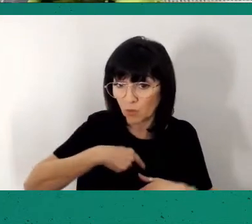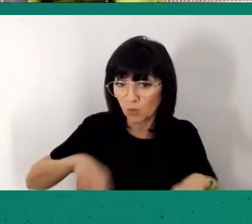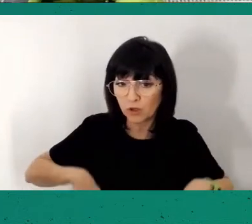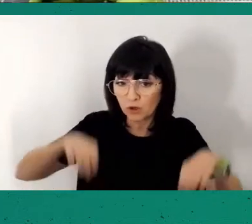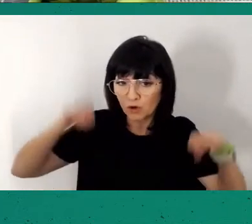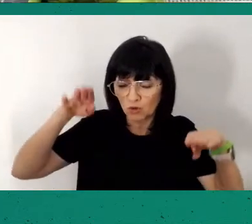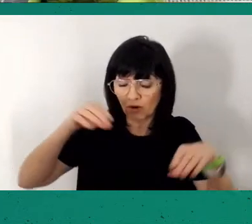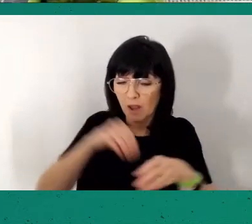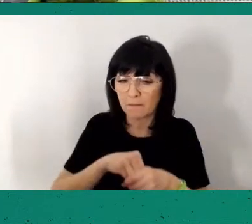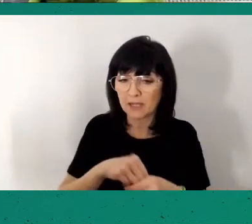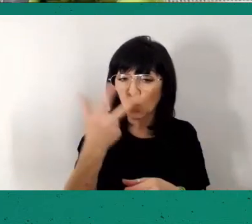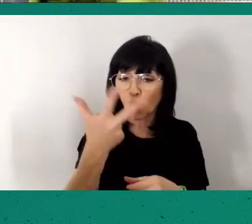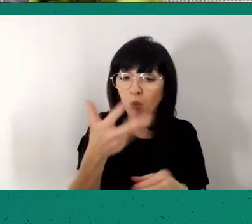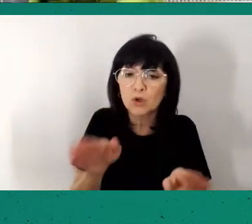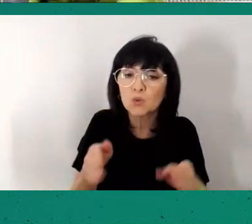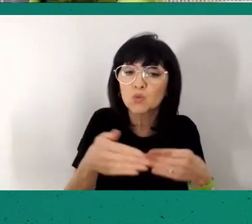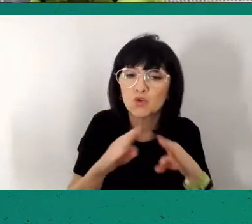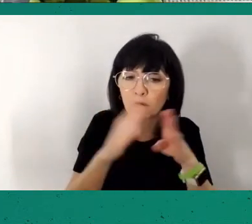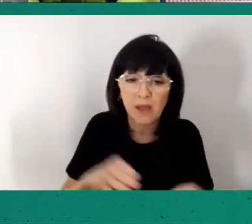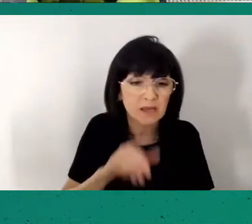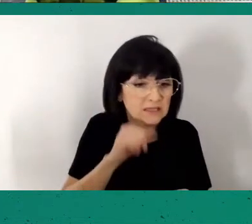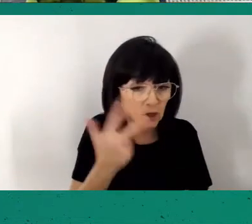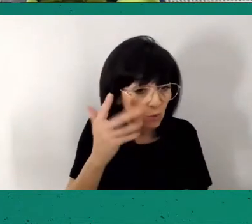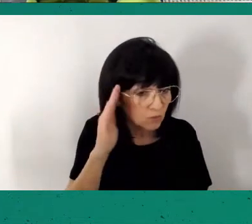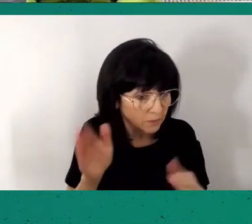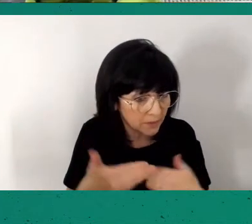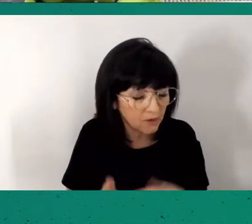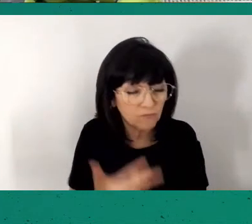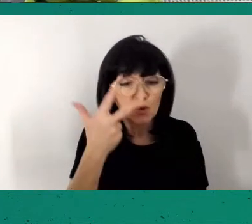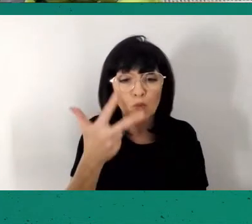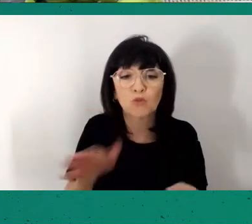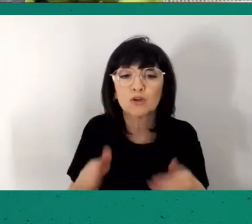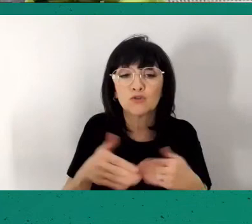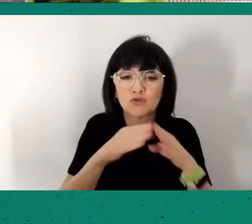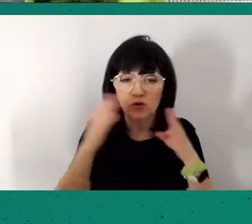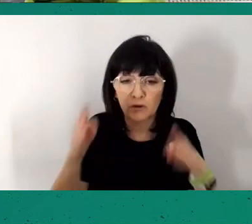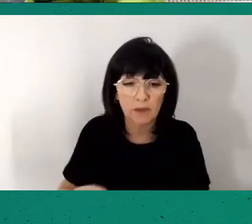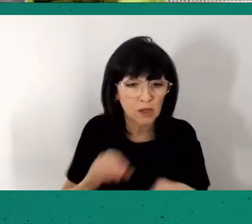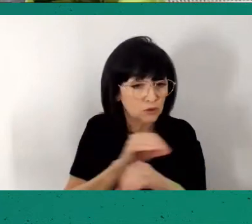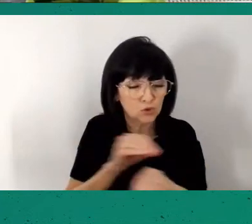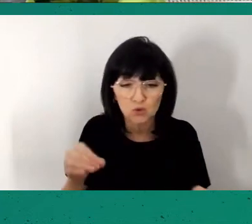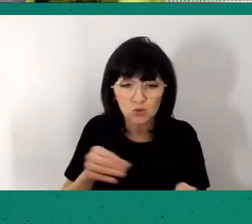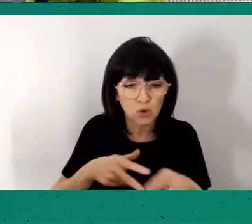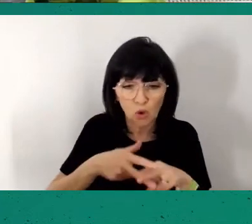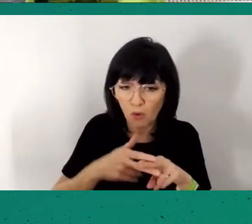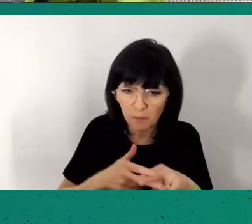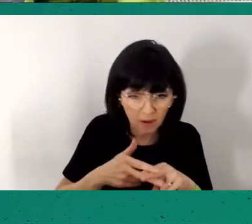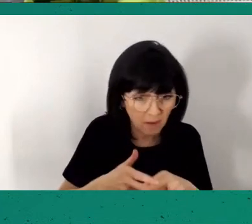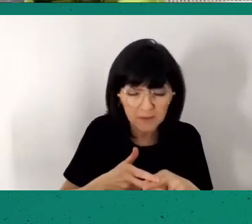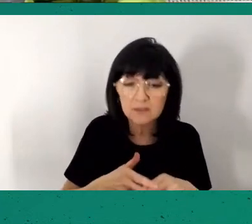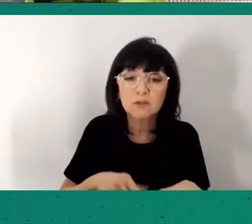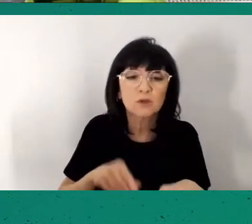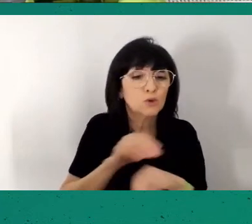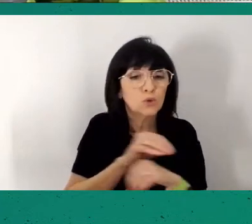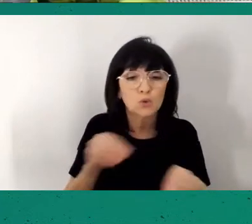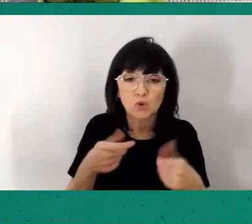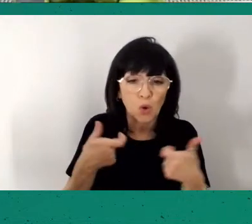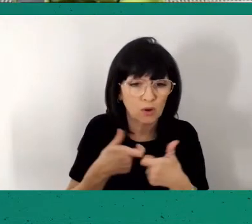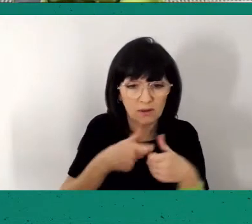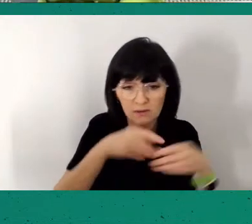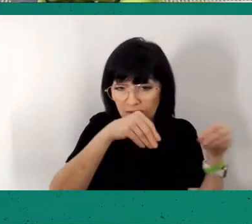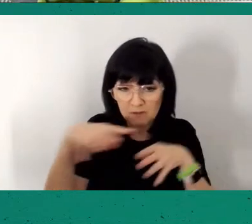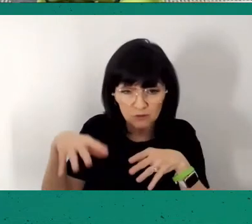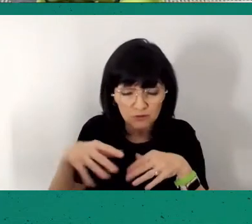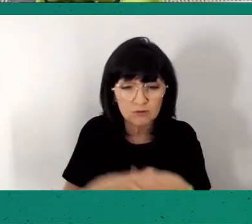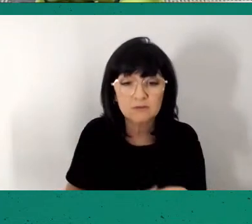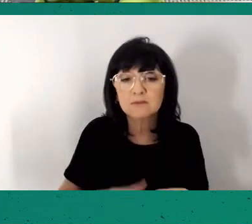plumbing, no running water, no electricity, our parents taught us to read and to write and to count